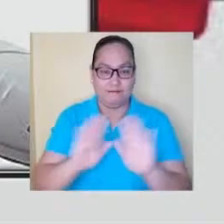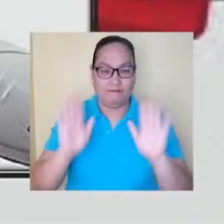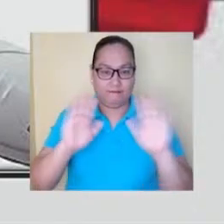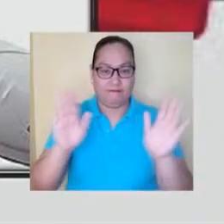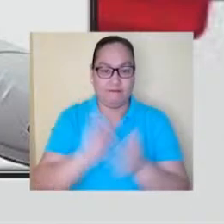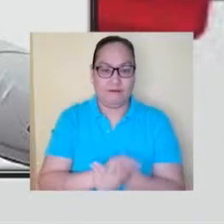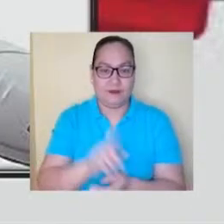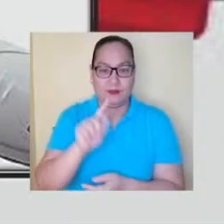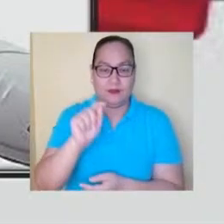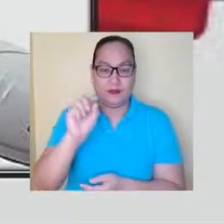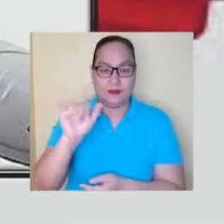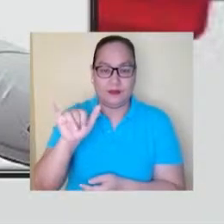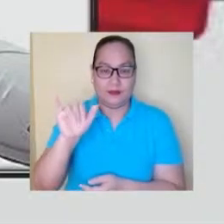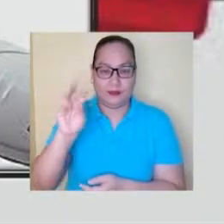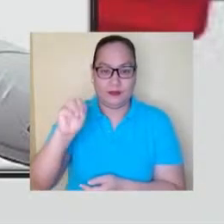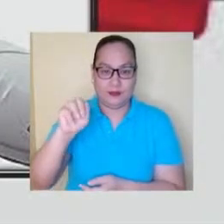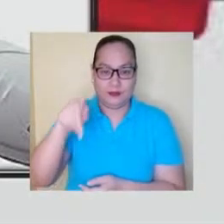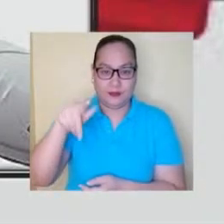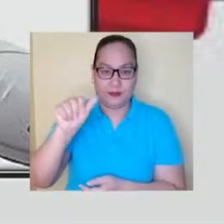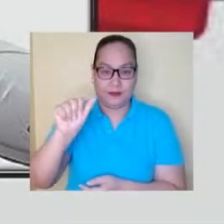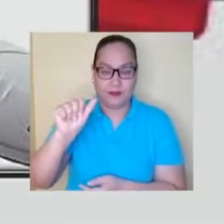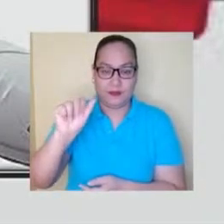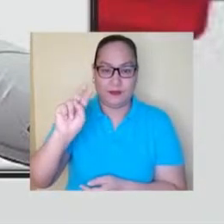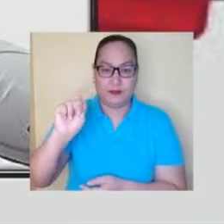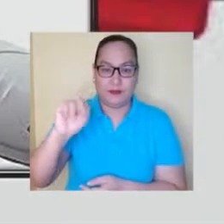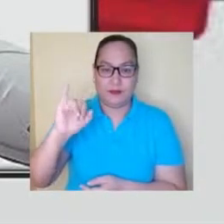Awesome! Tympanic thermometer.